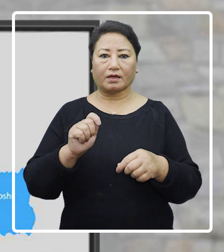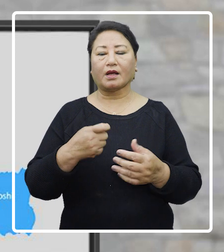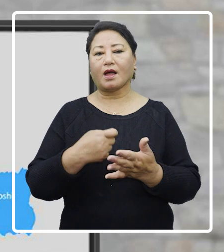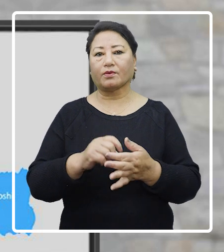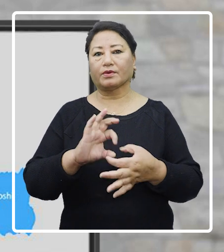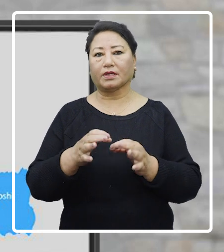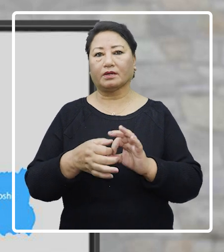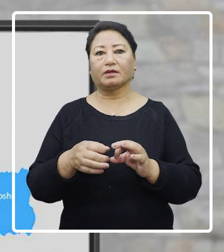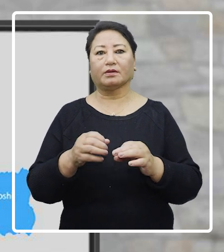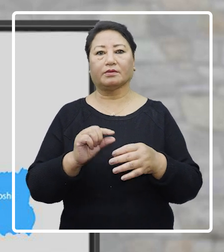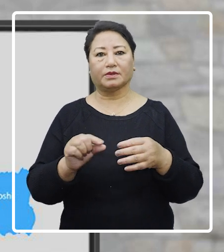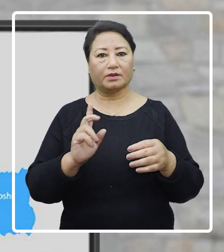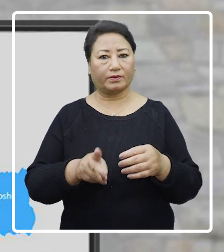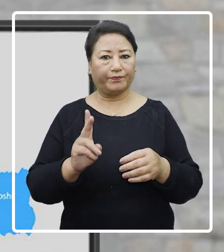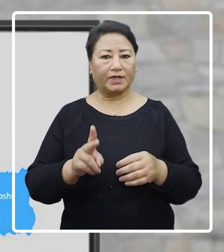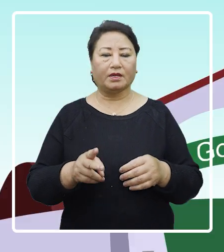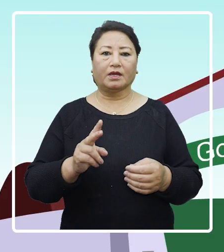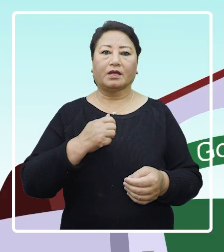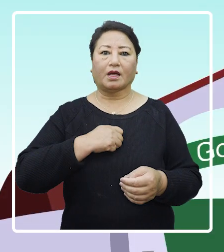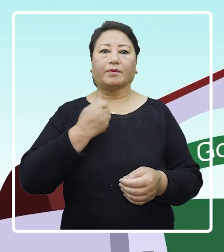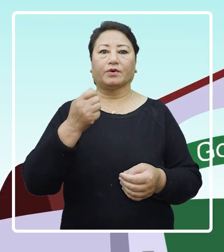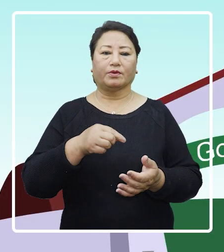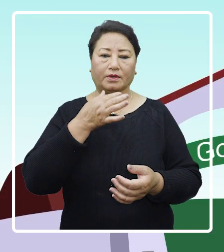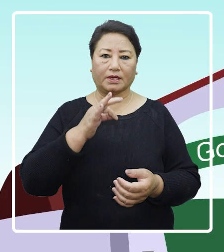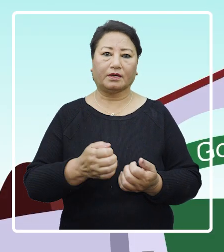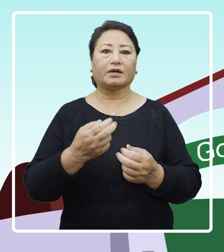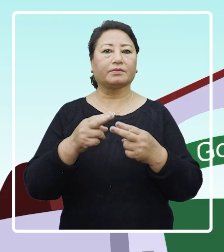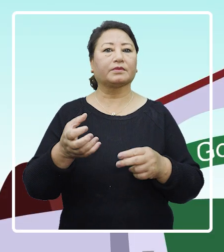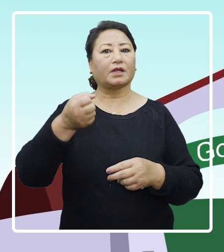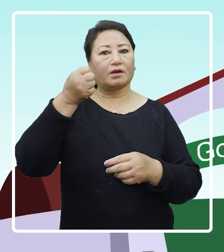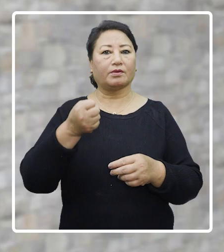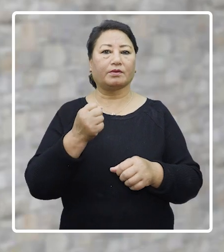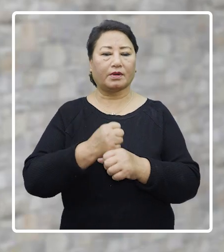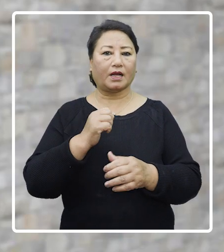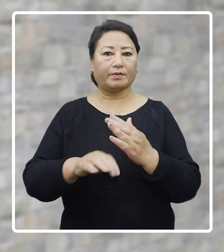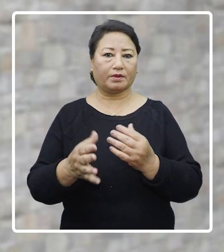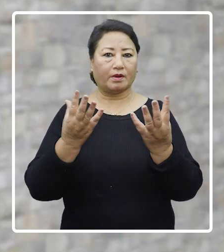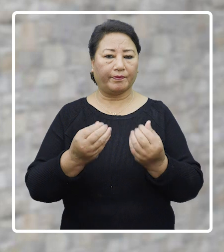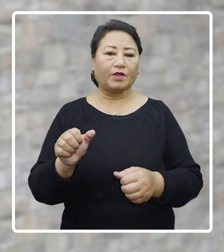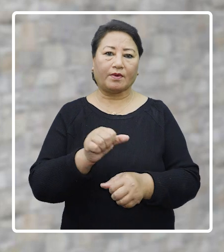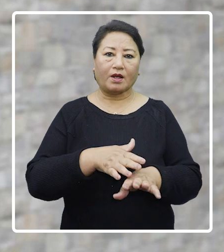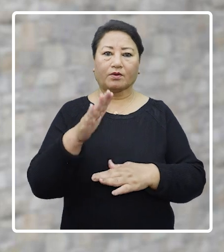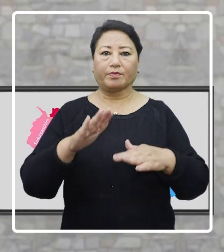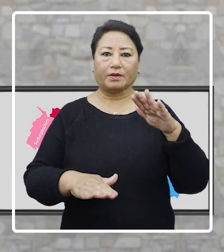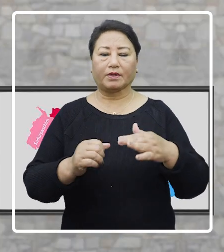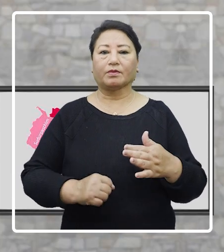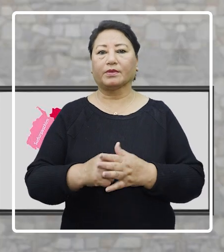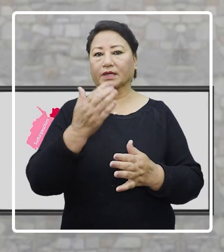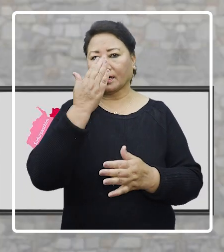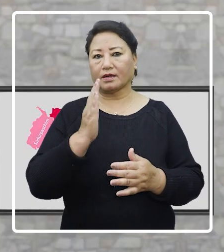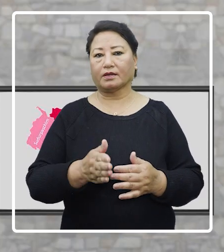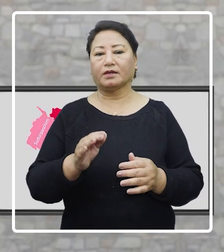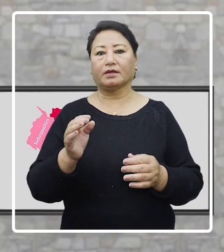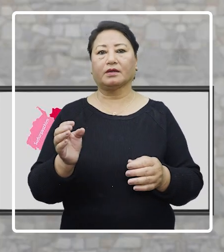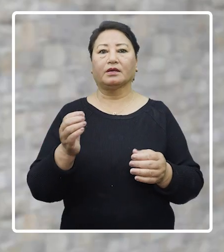implementation of the right to self-determination and autonomy as the root cause of their discrimination. Okay, could you please tell us the provisions